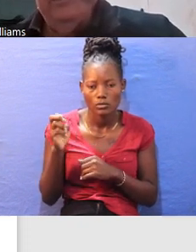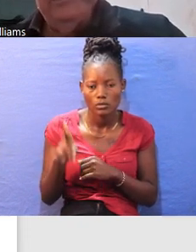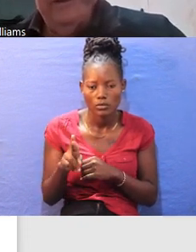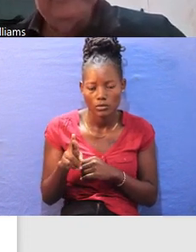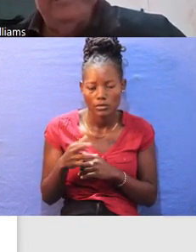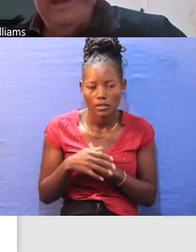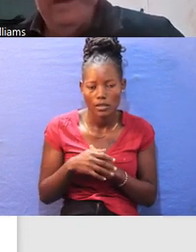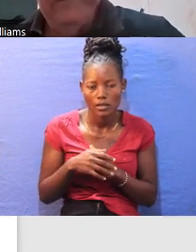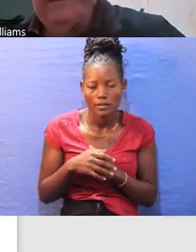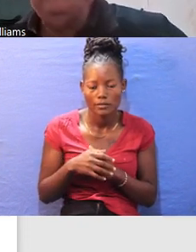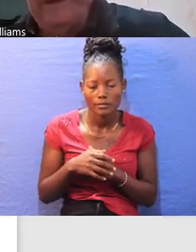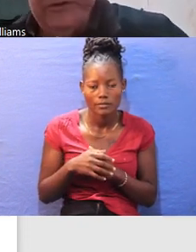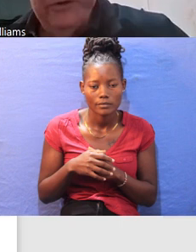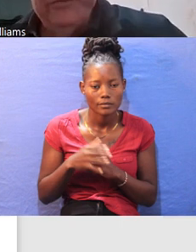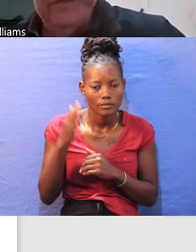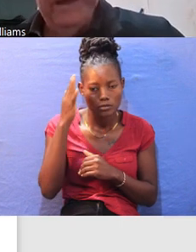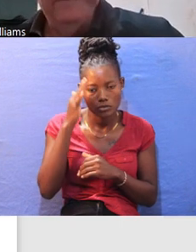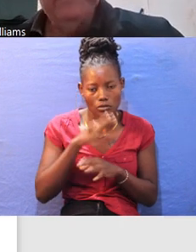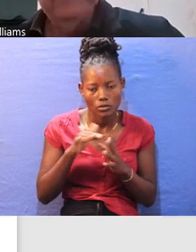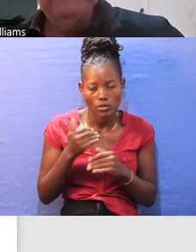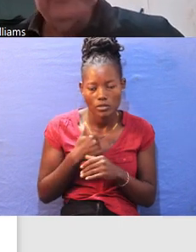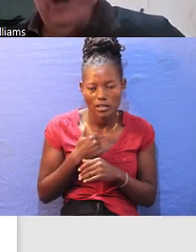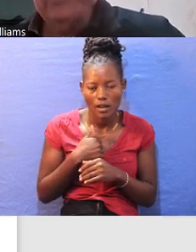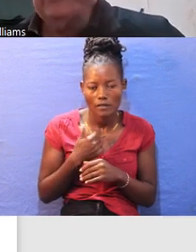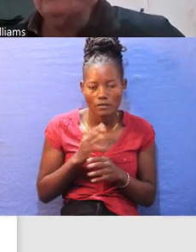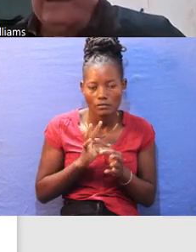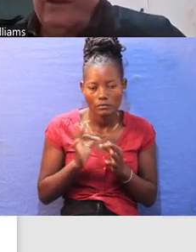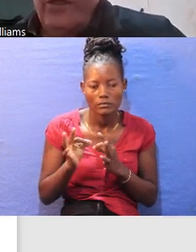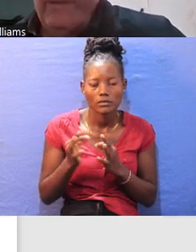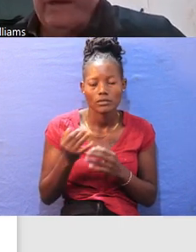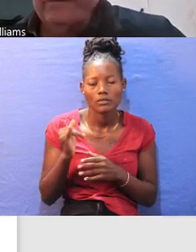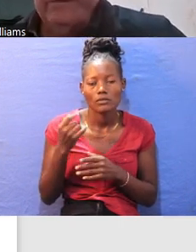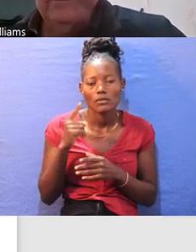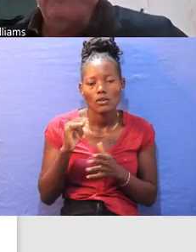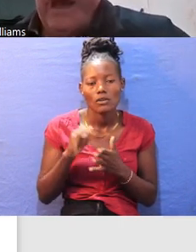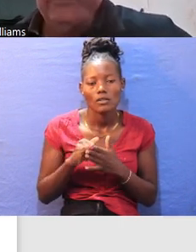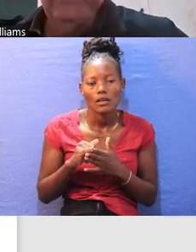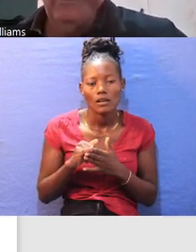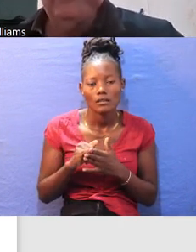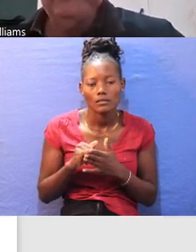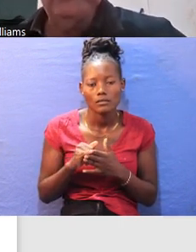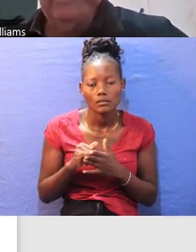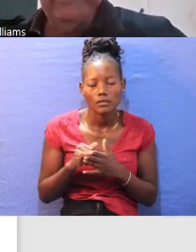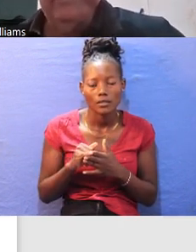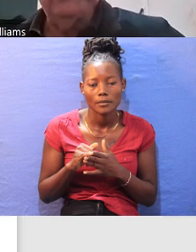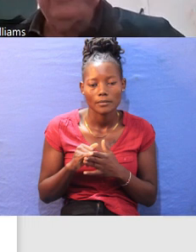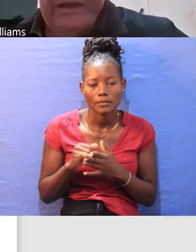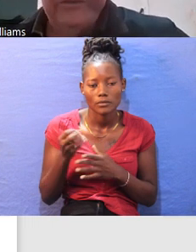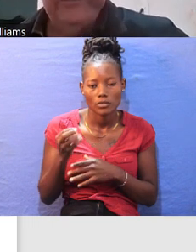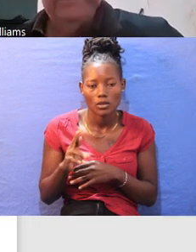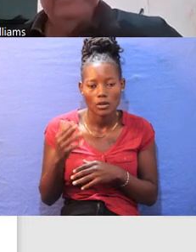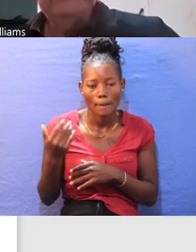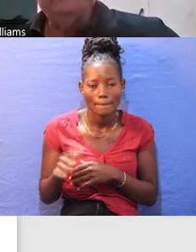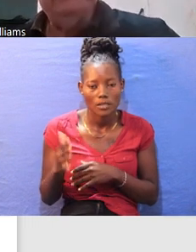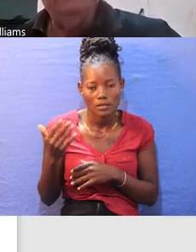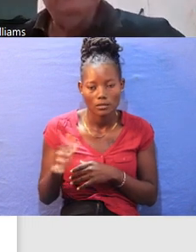So you don't have to have any speed endurance for that. For soccer, it's quite another matter. Or basketball is totally different, or